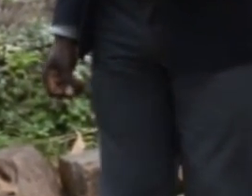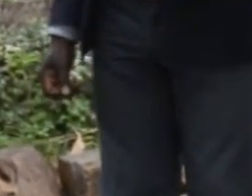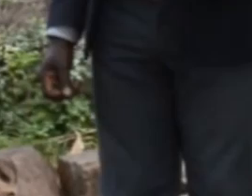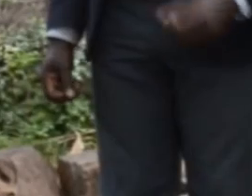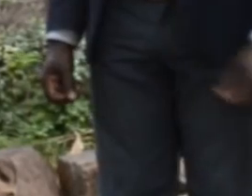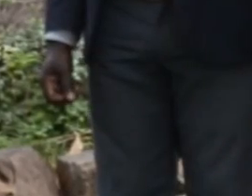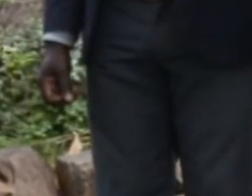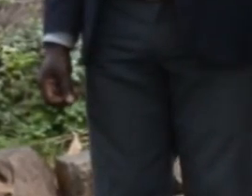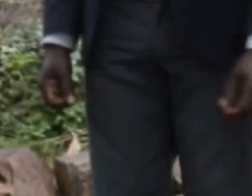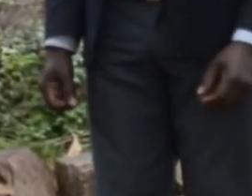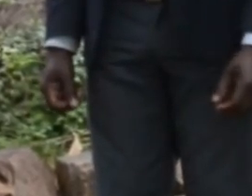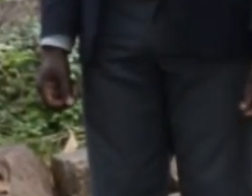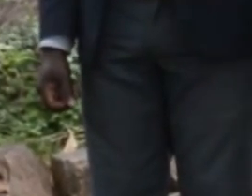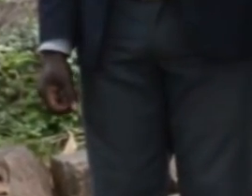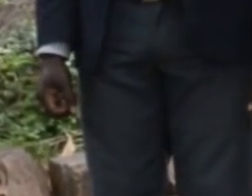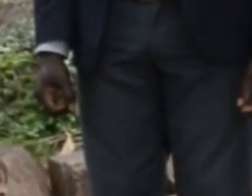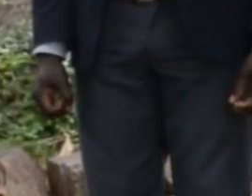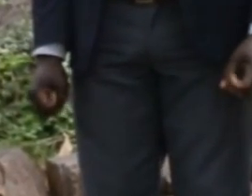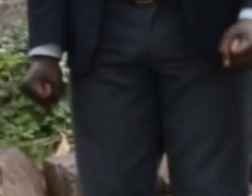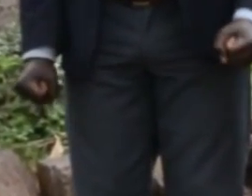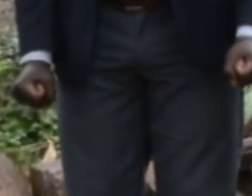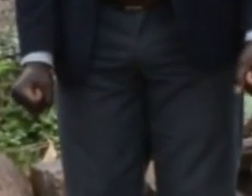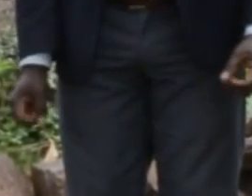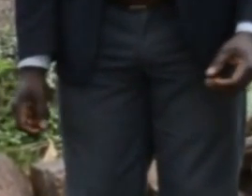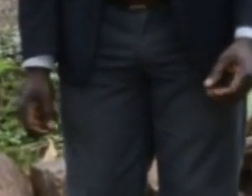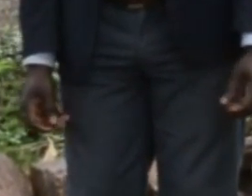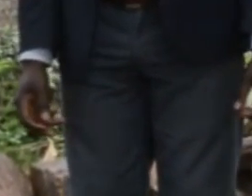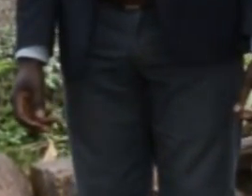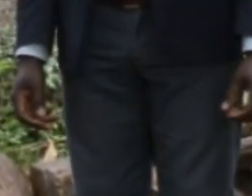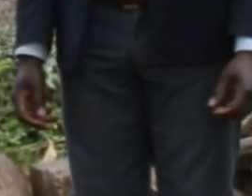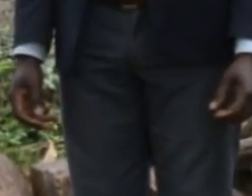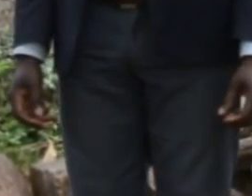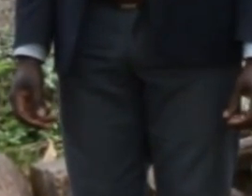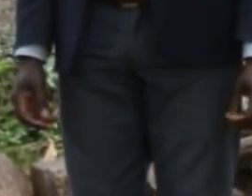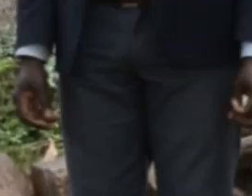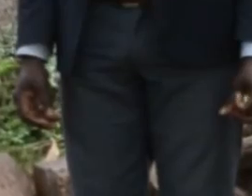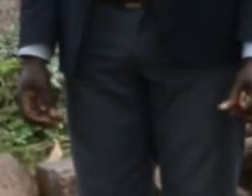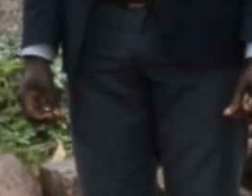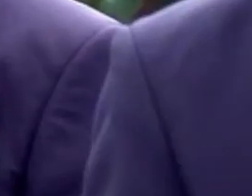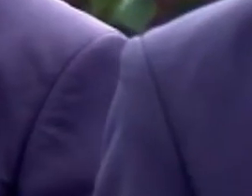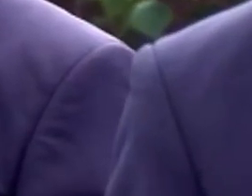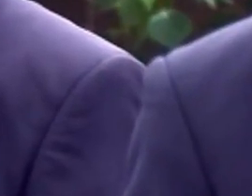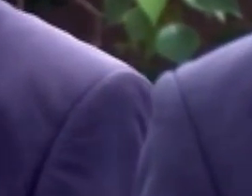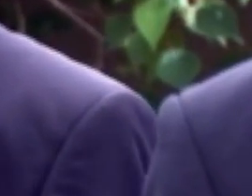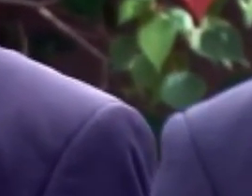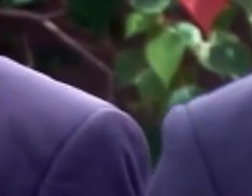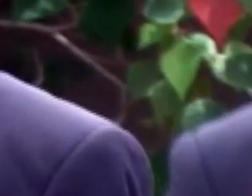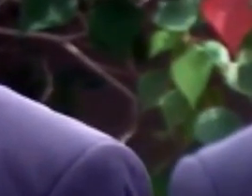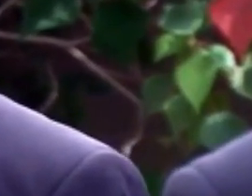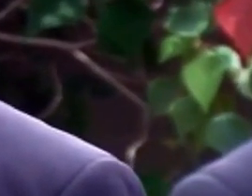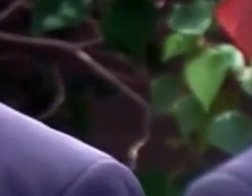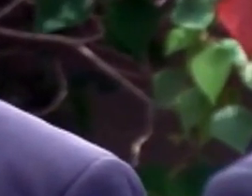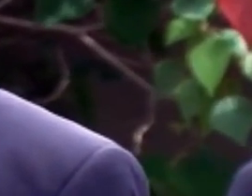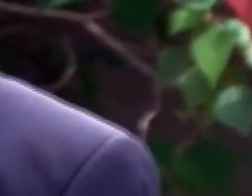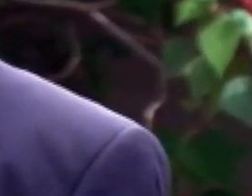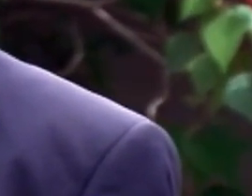Behold what manner of love our heavenly Father's given to us, that